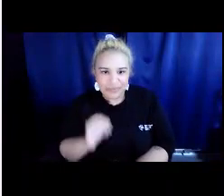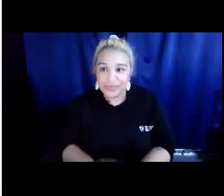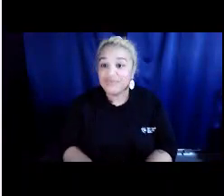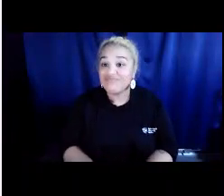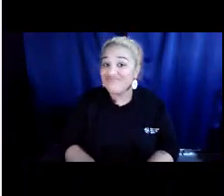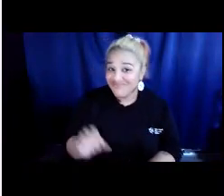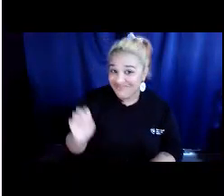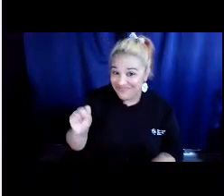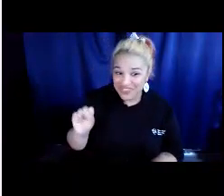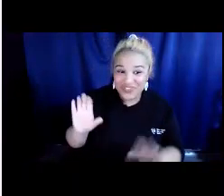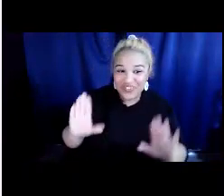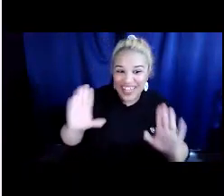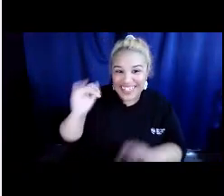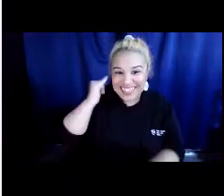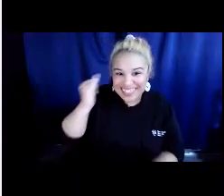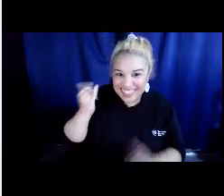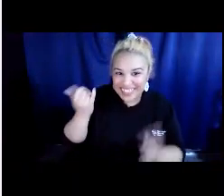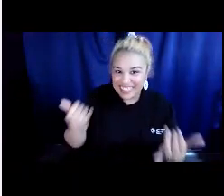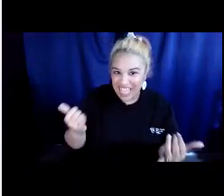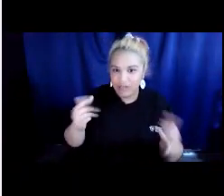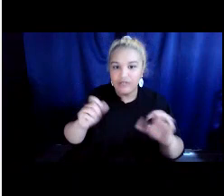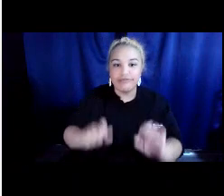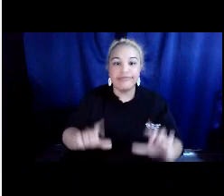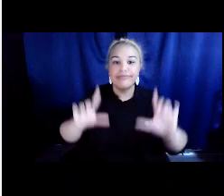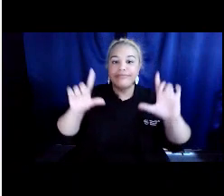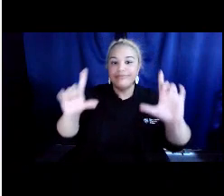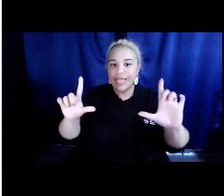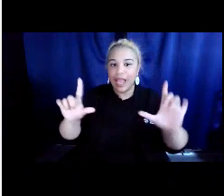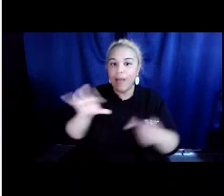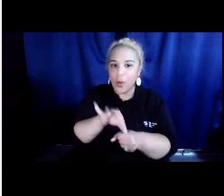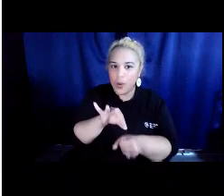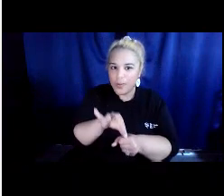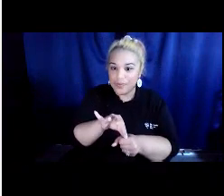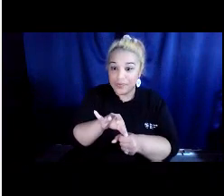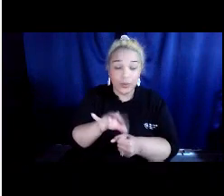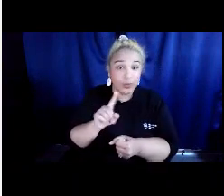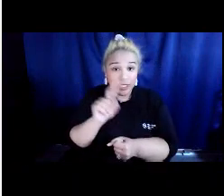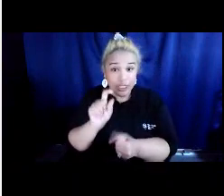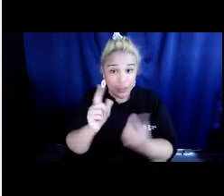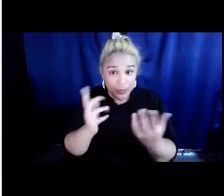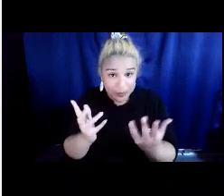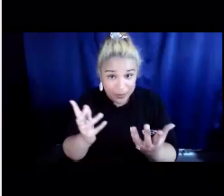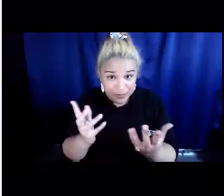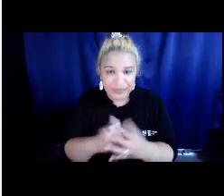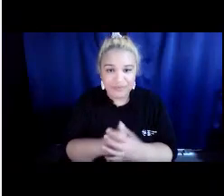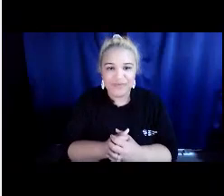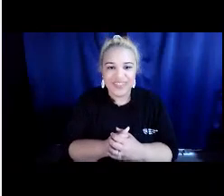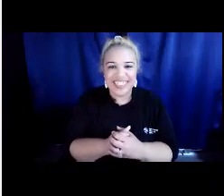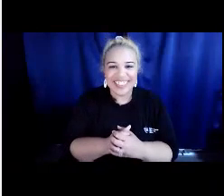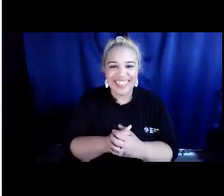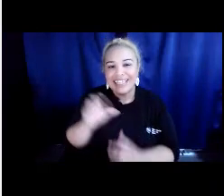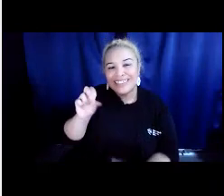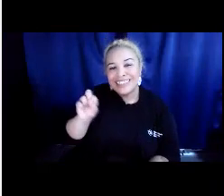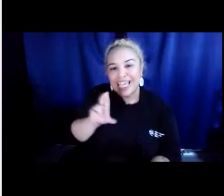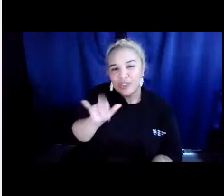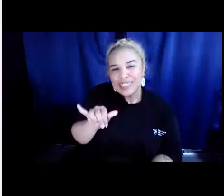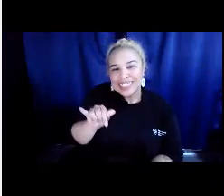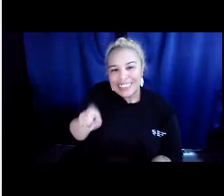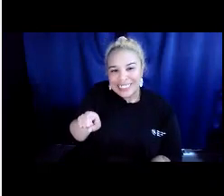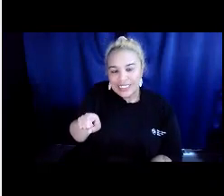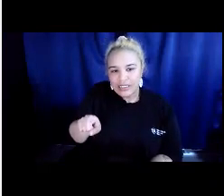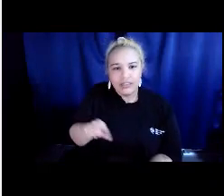on your screen. And here's the question. How might someone manage their sensory needs?